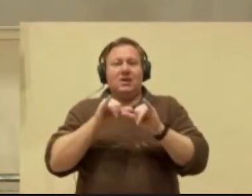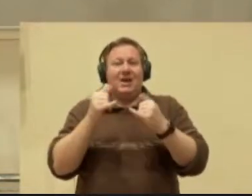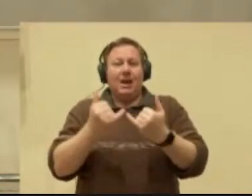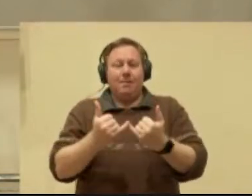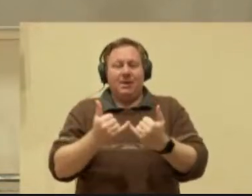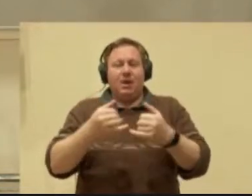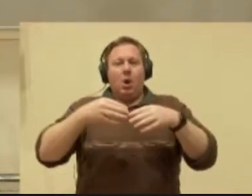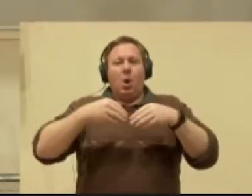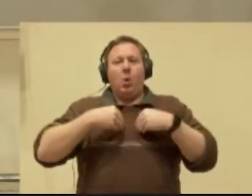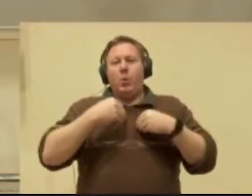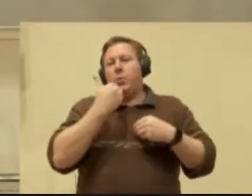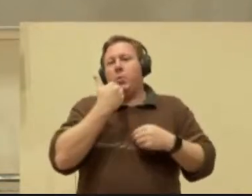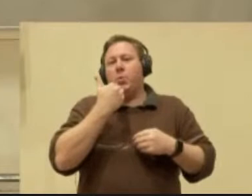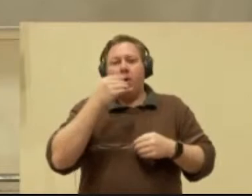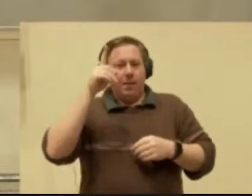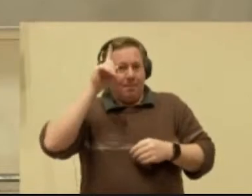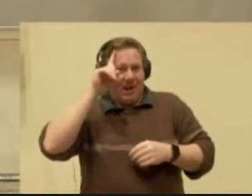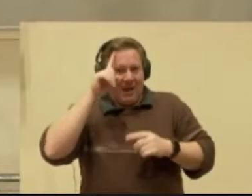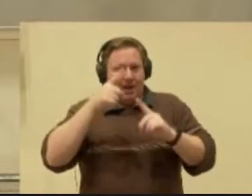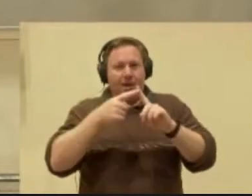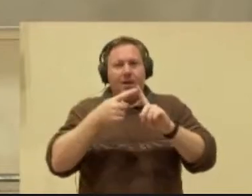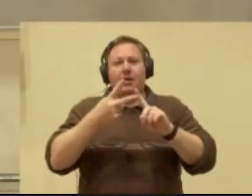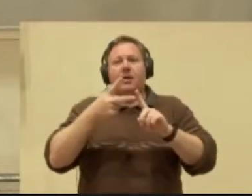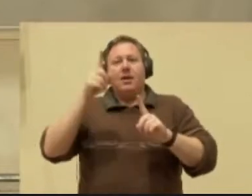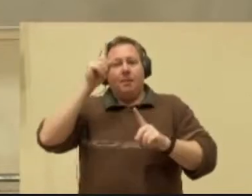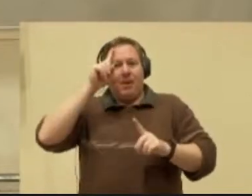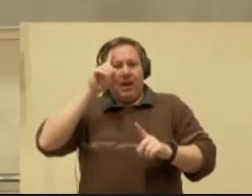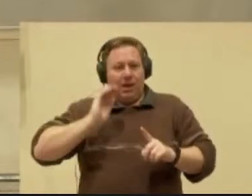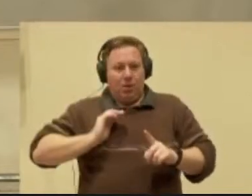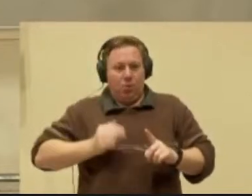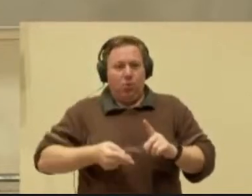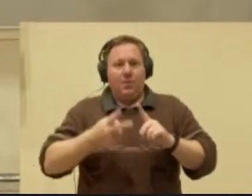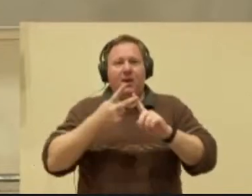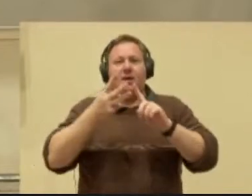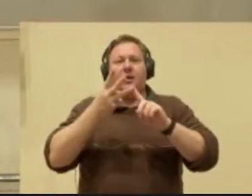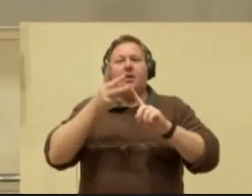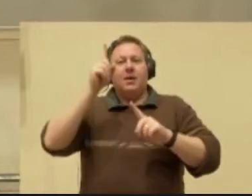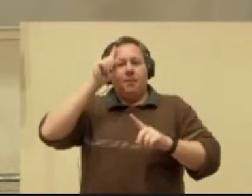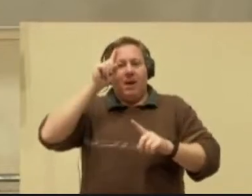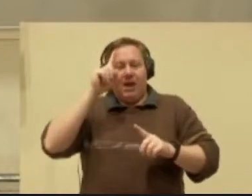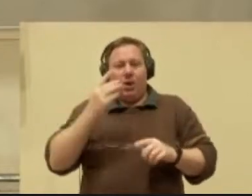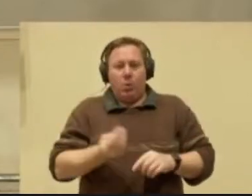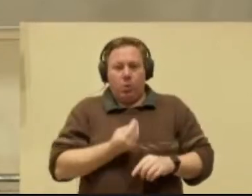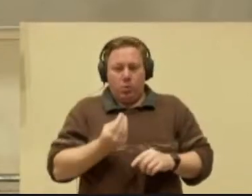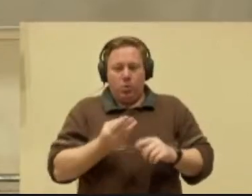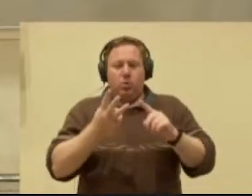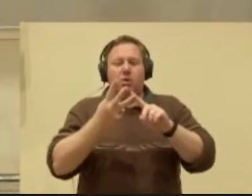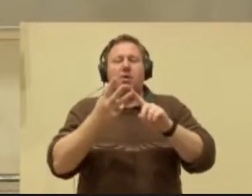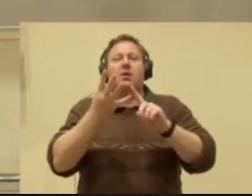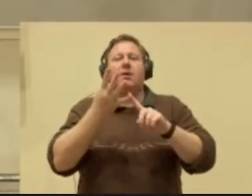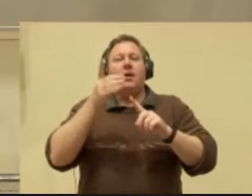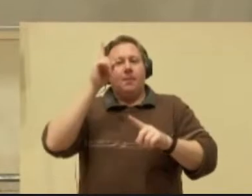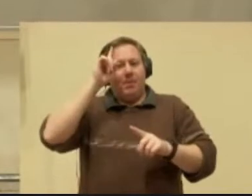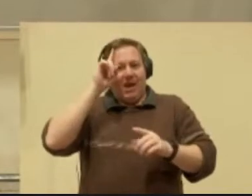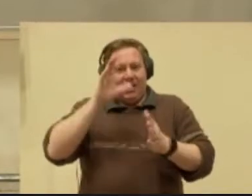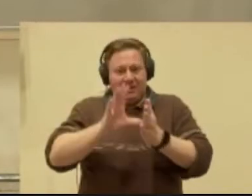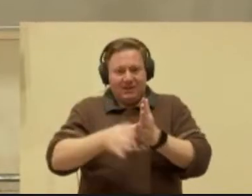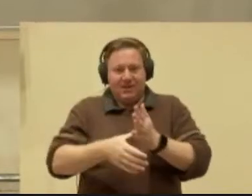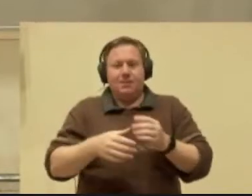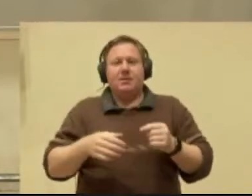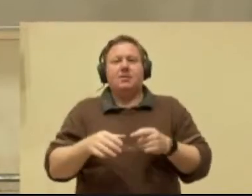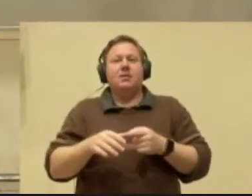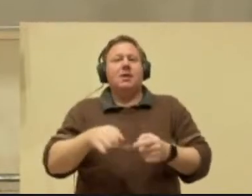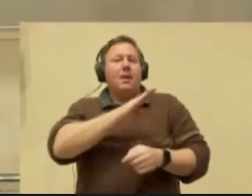blacks black women black youth black disabled military